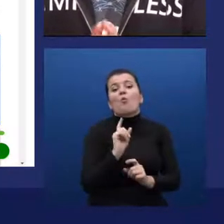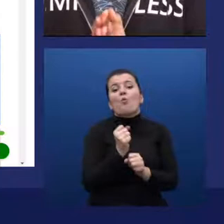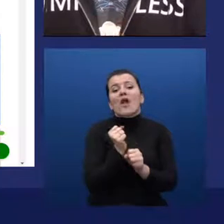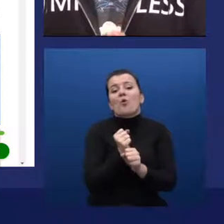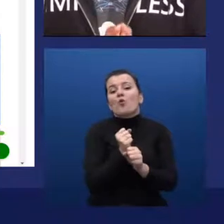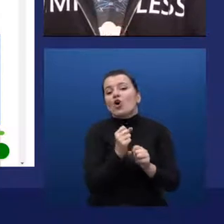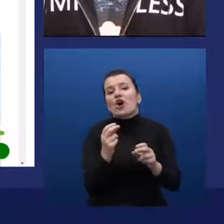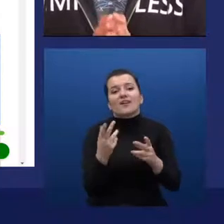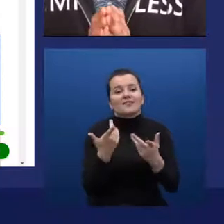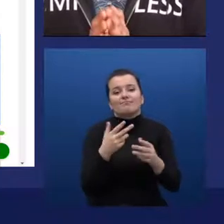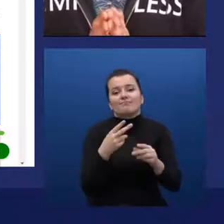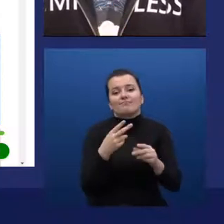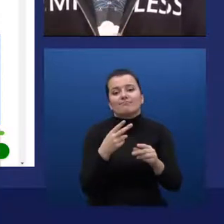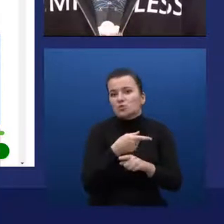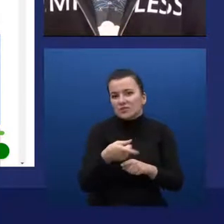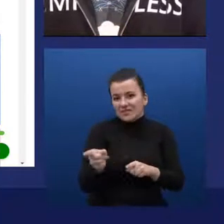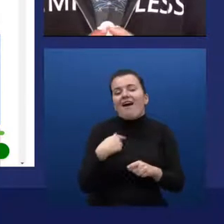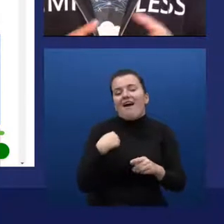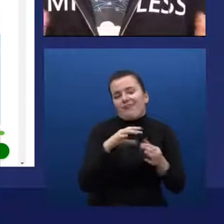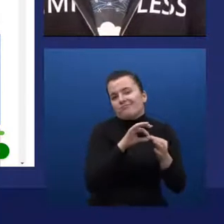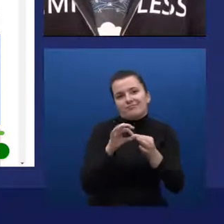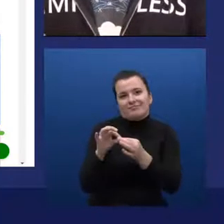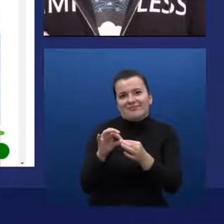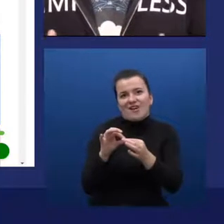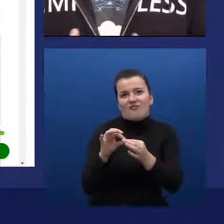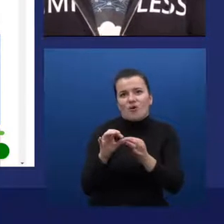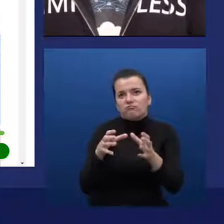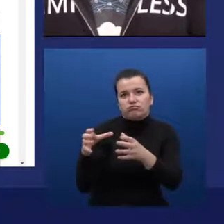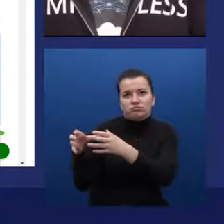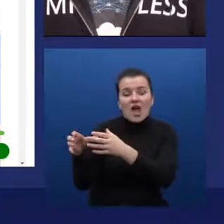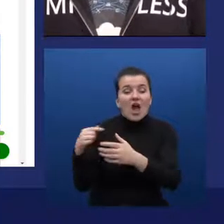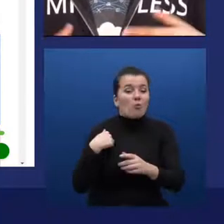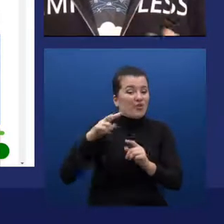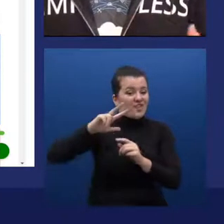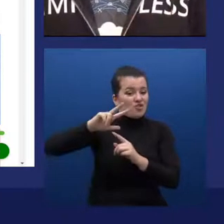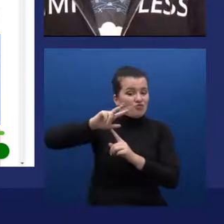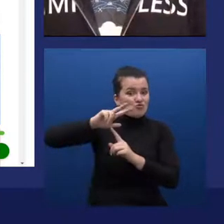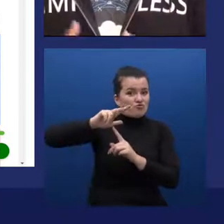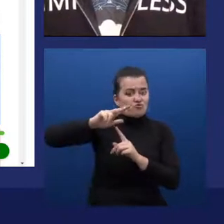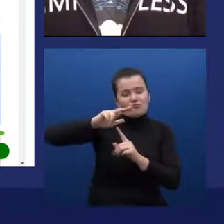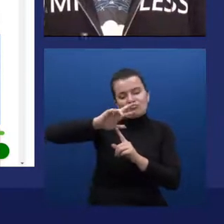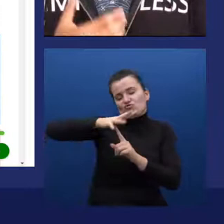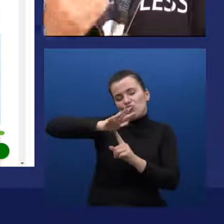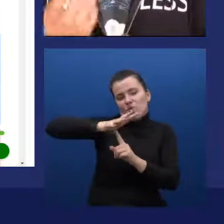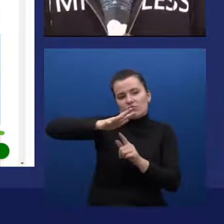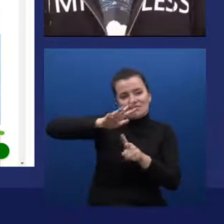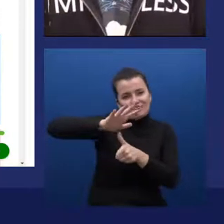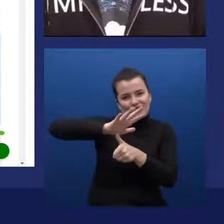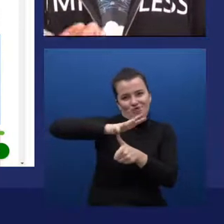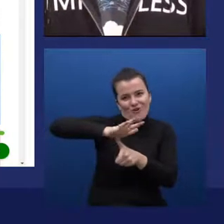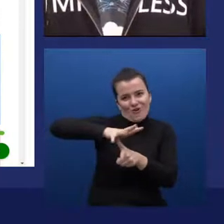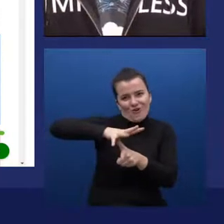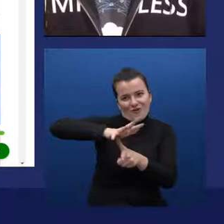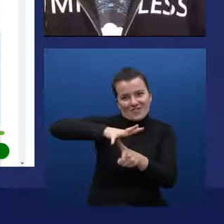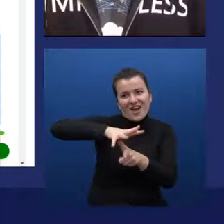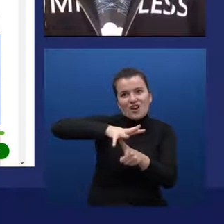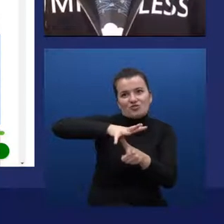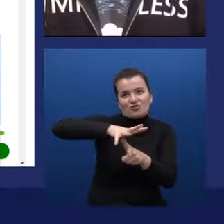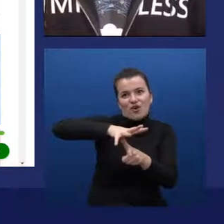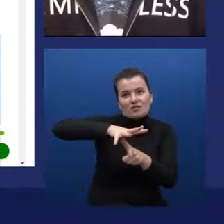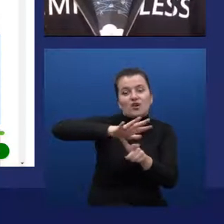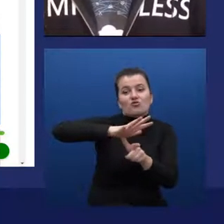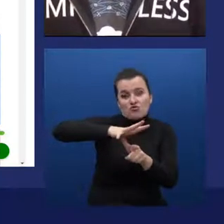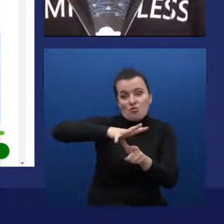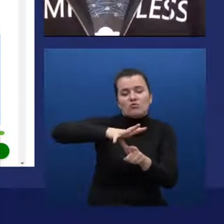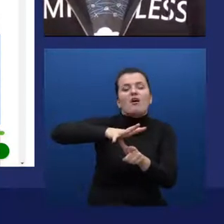to emulate this as close as possible to what was available on the drone. In respect to the drone, only had to understand one object, which was the life jacket. That was